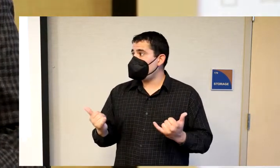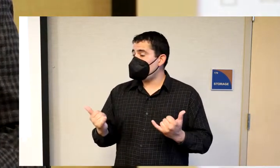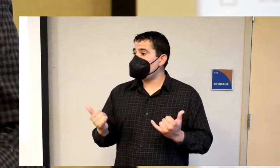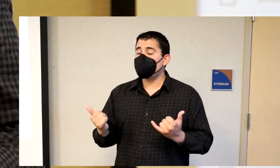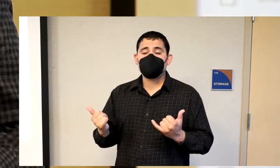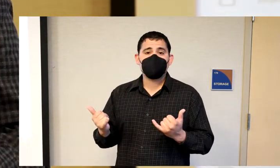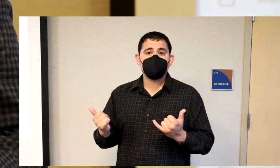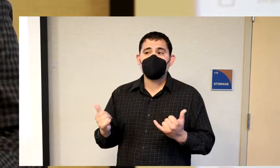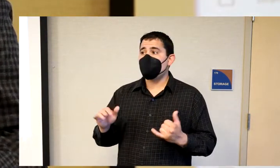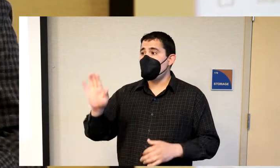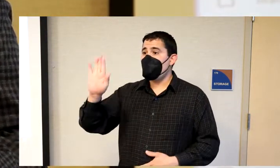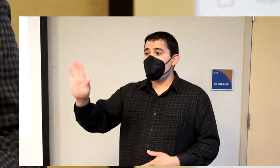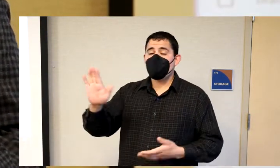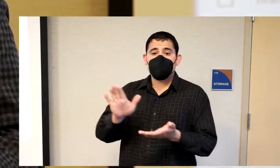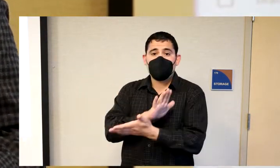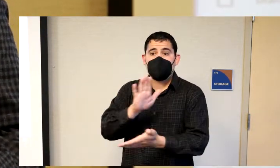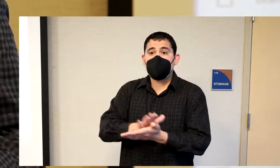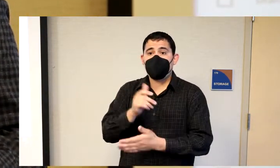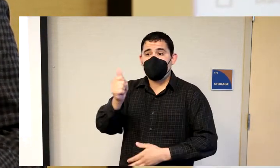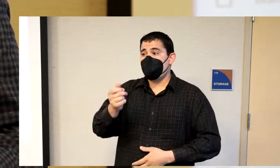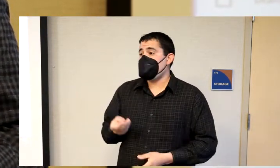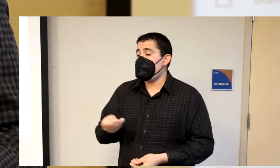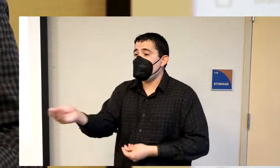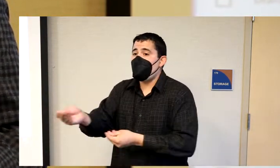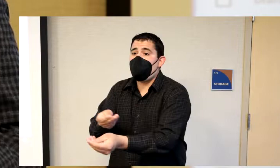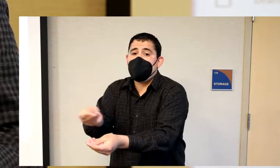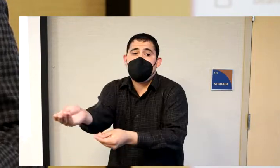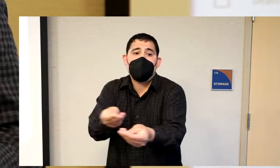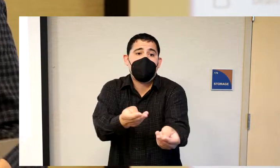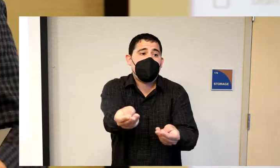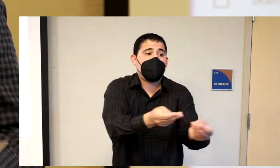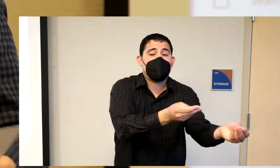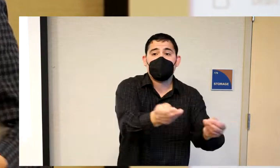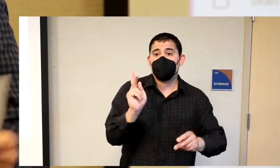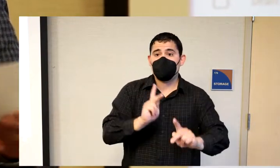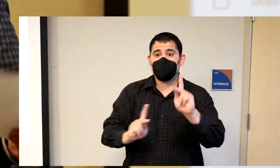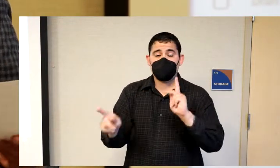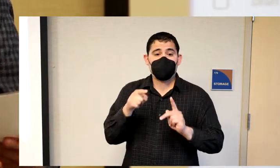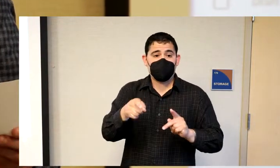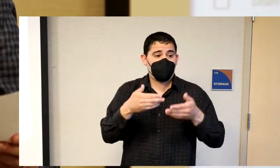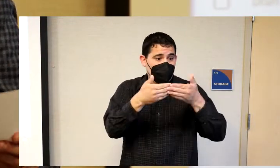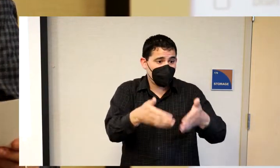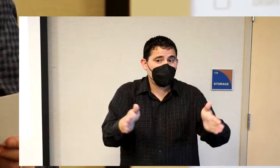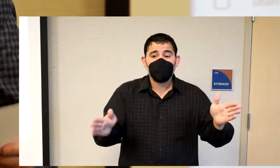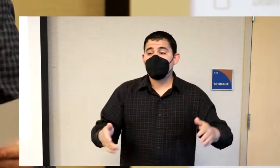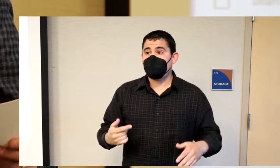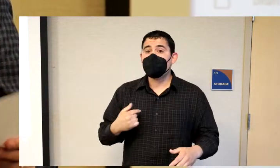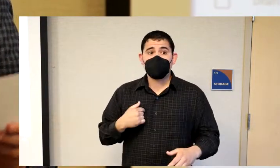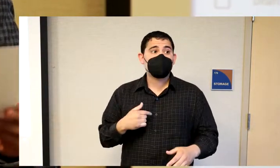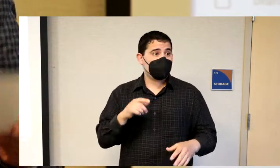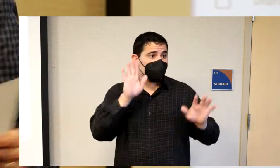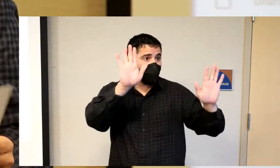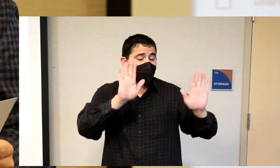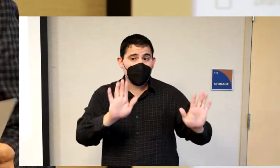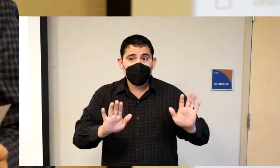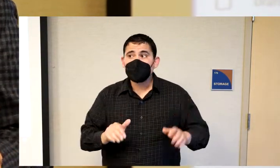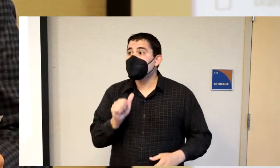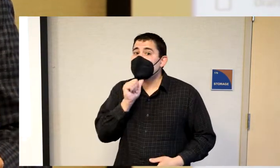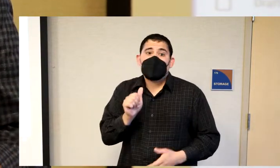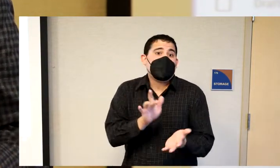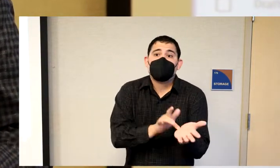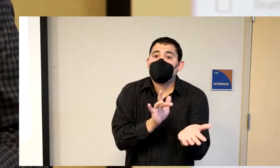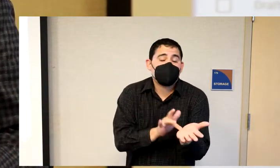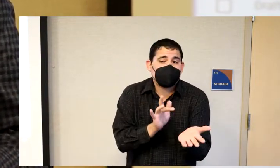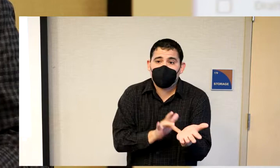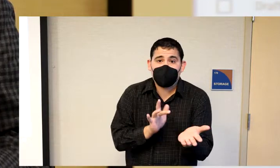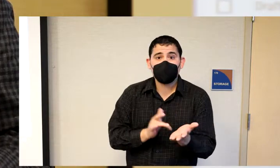the handouts that you all are providing the members of the public are awesome, right? I mean, I know, and I hope people don't take that for granted, but I mean, that's some really good stuff